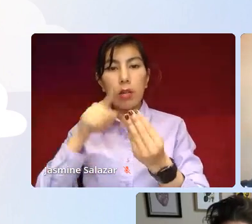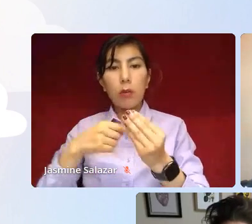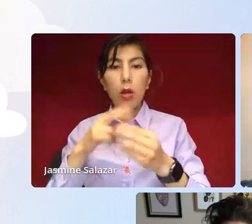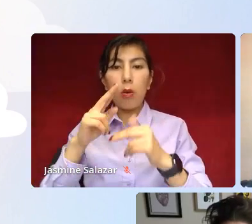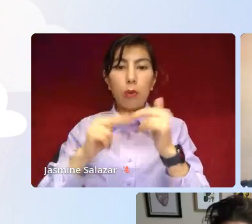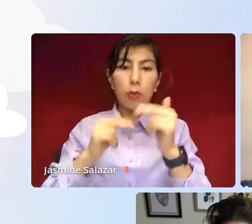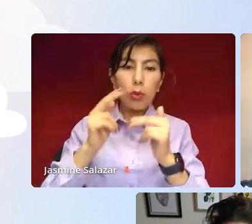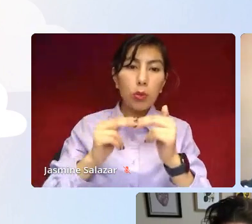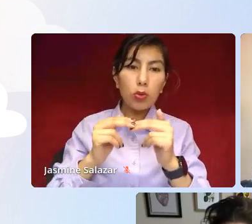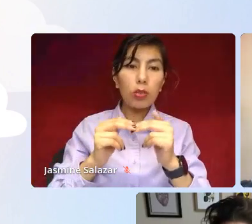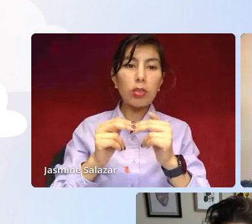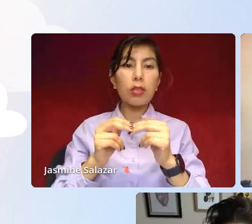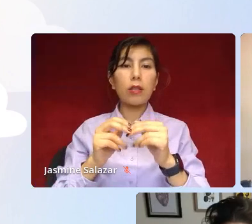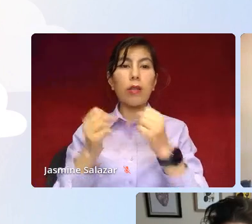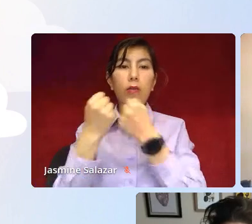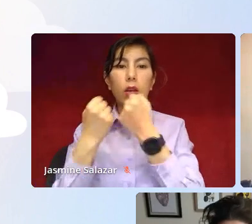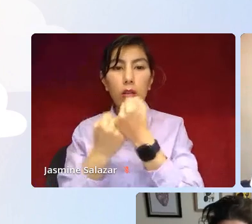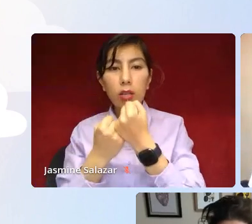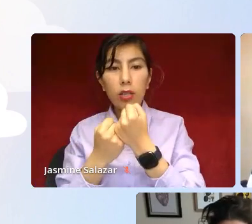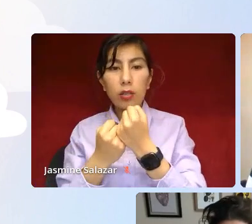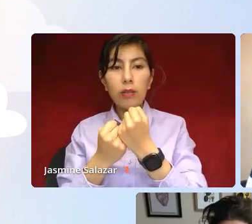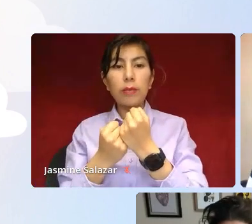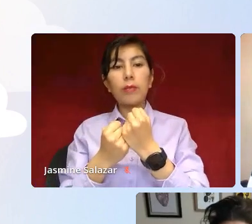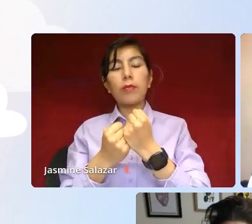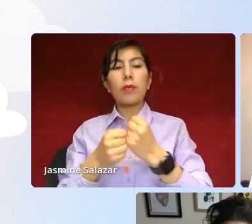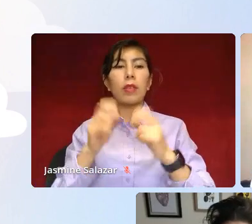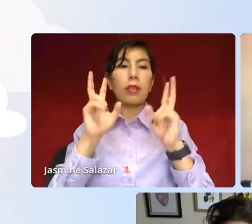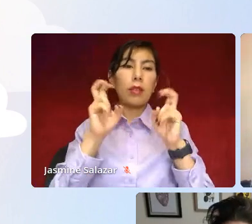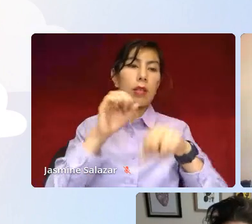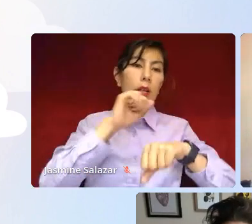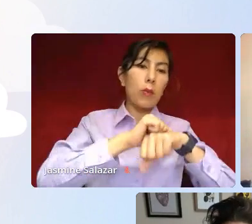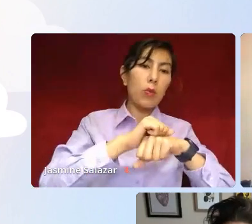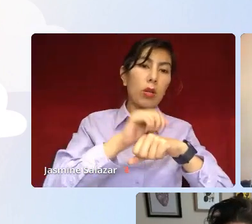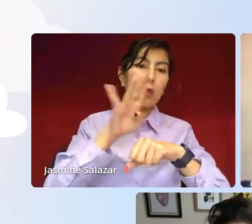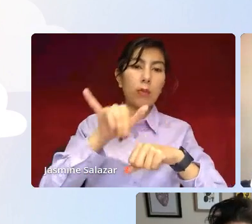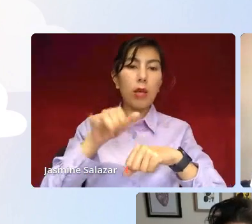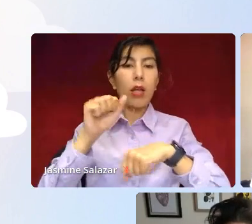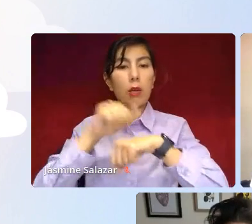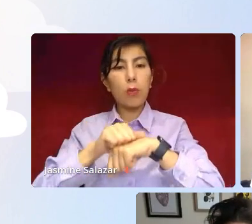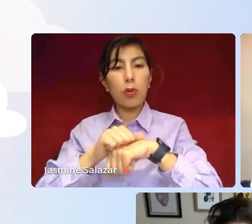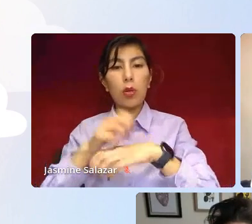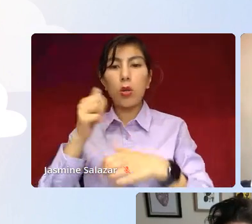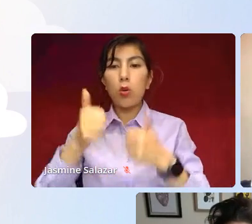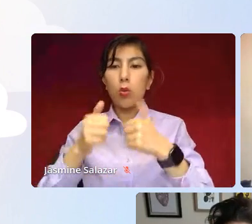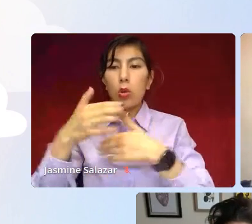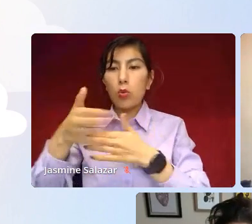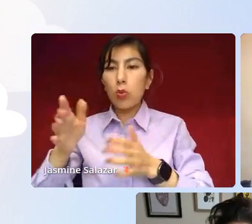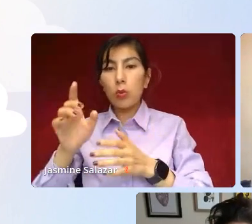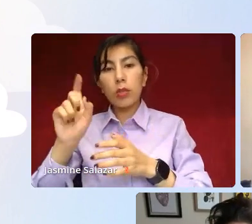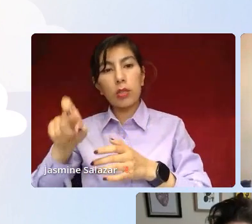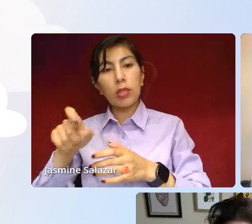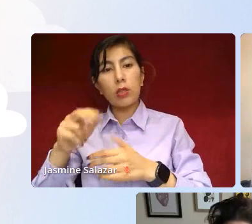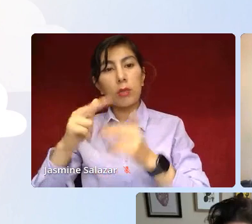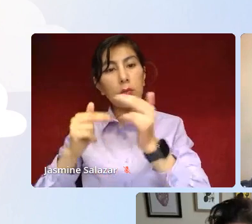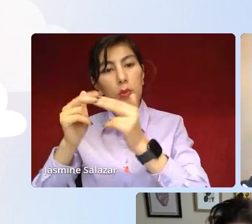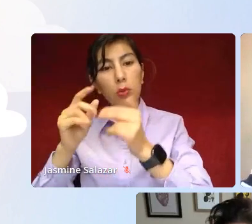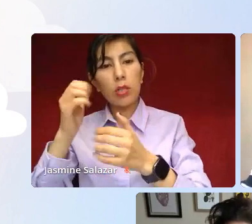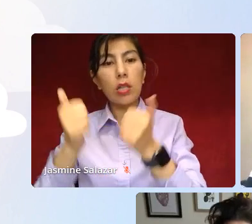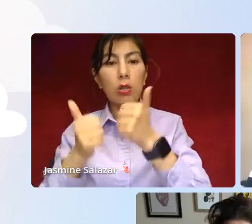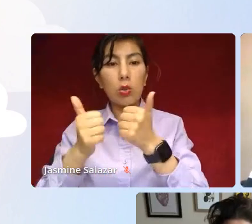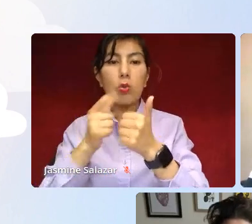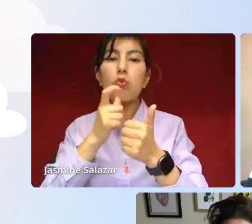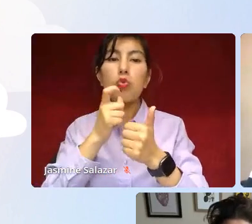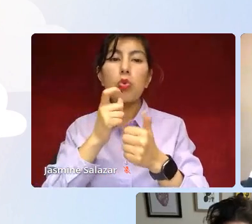and the blueprint for our house, the brick by brick. What are those rooms that you need to build, and who needs to be in those